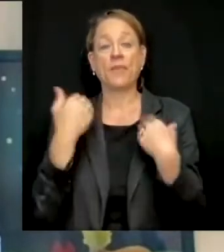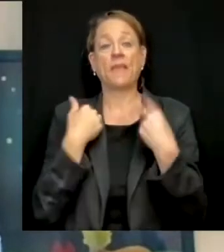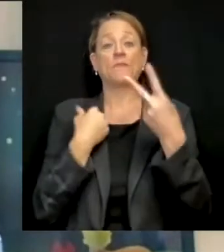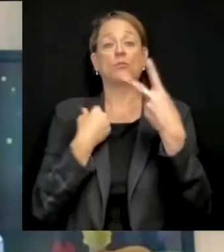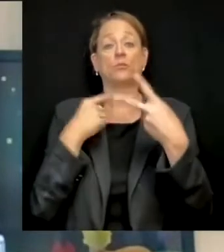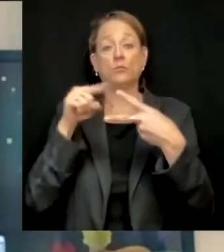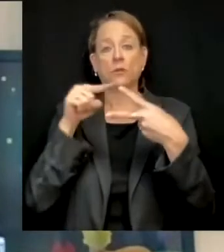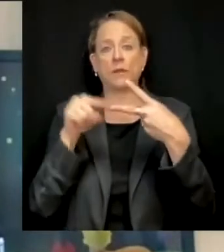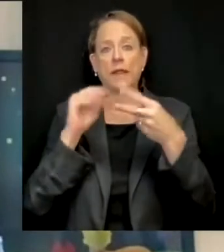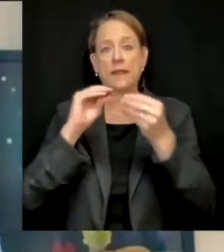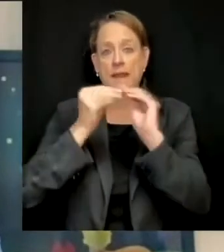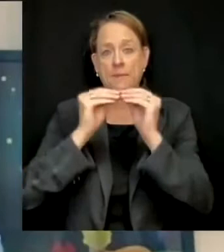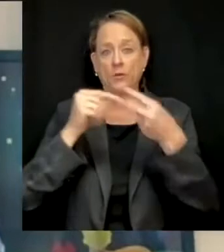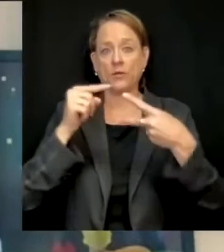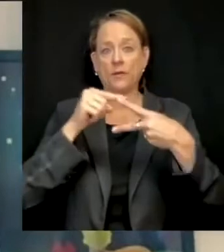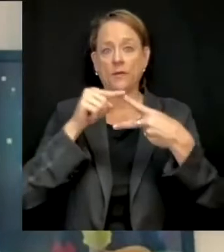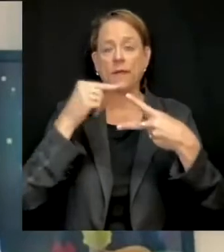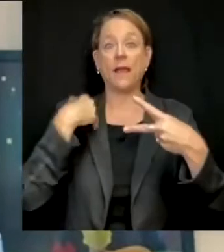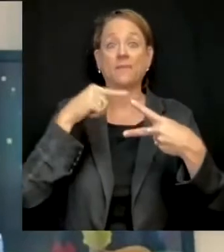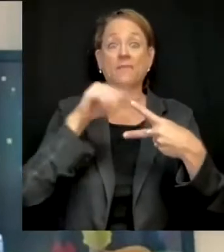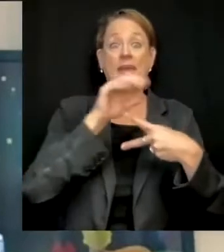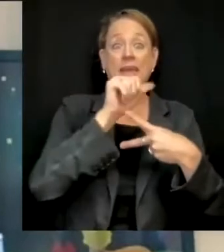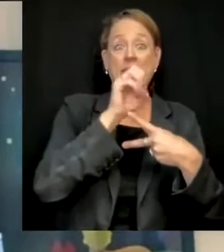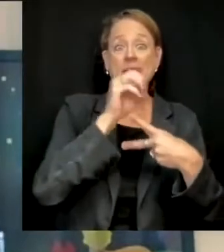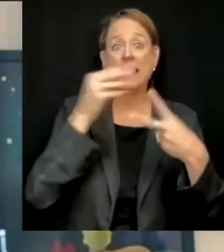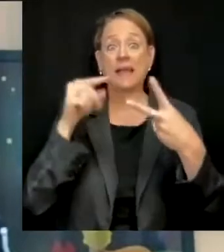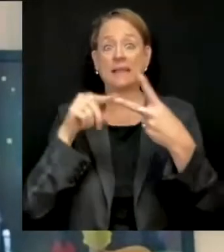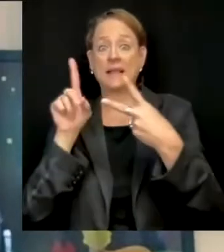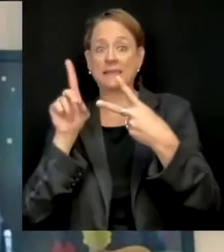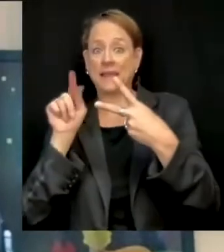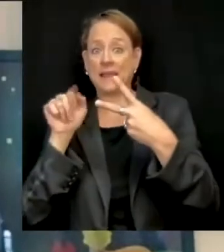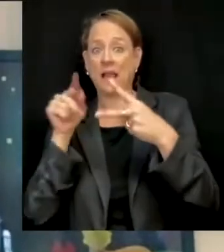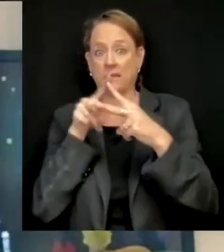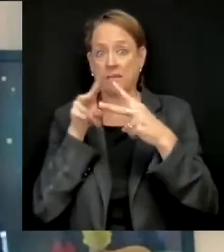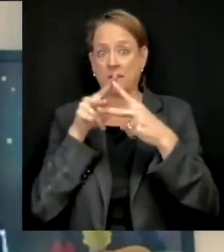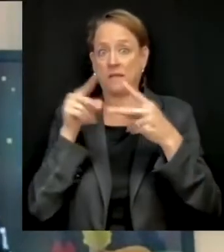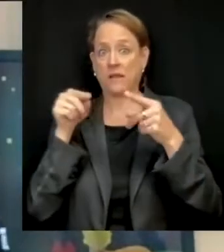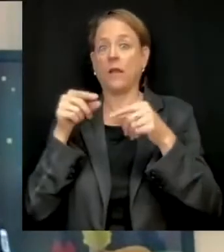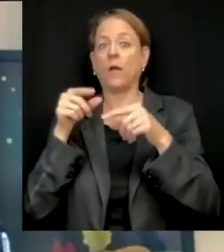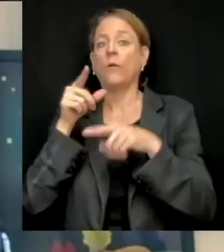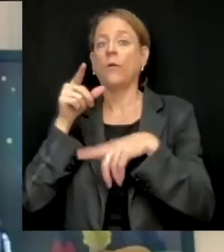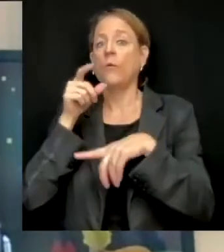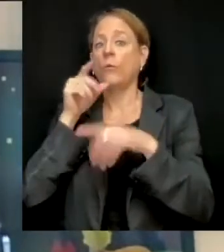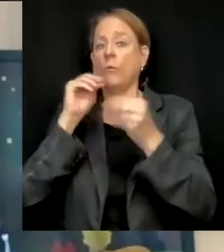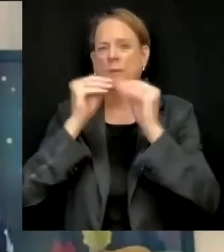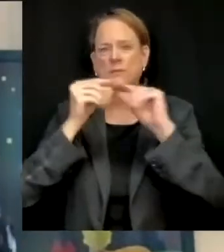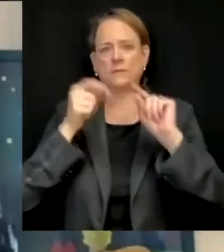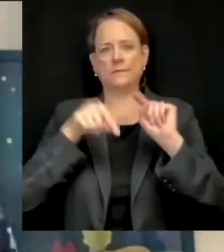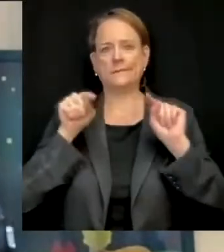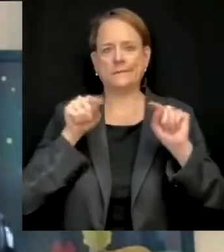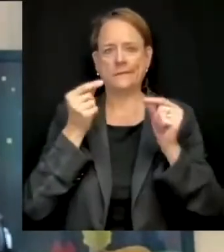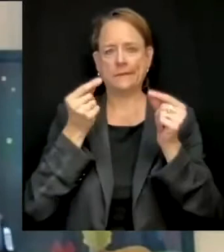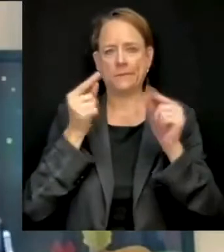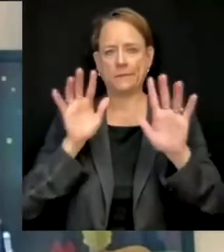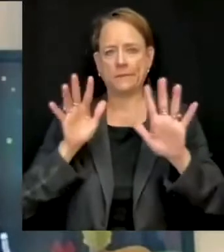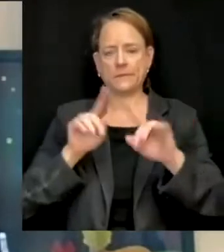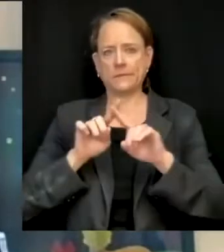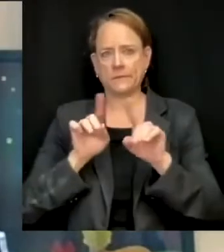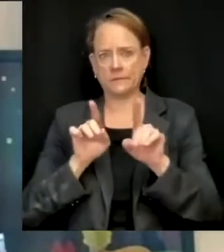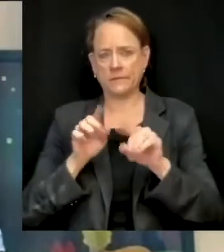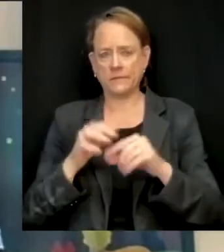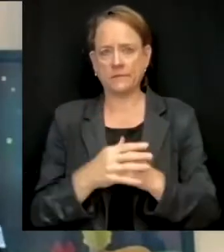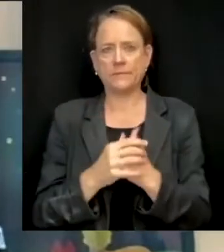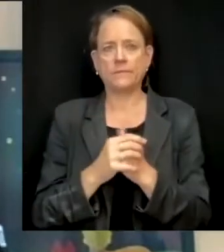people we have lost, represent your neighbors in this state. And also, I'd like you to know that I am